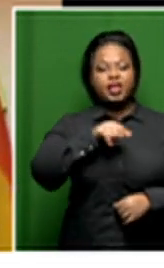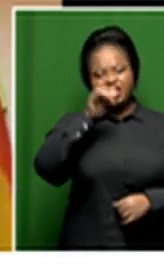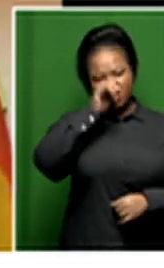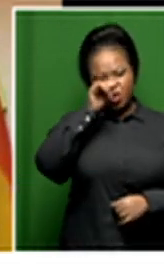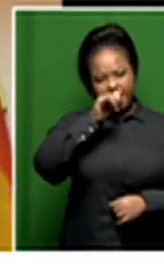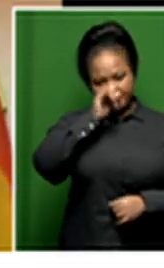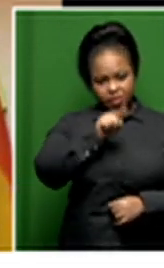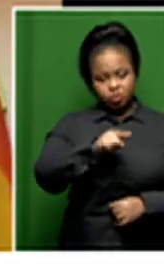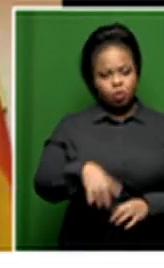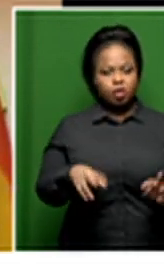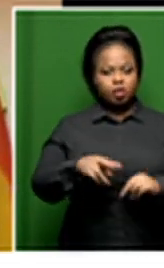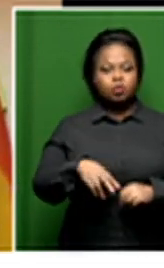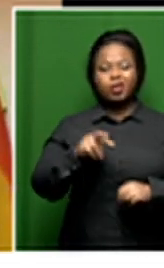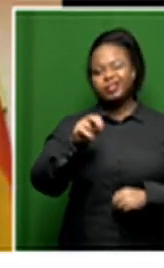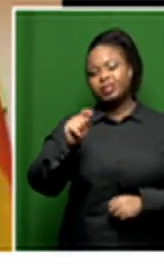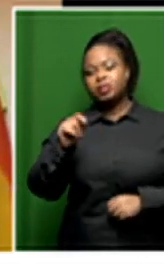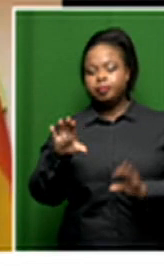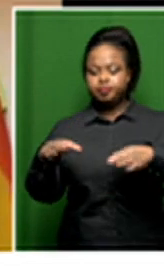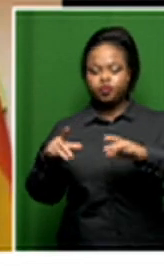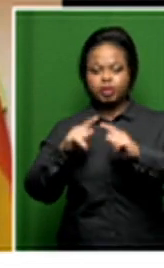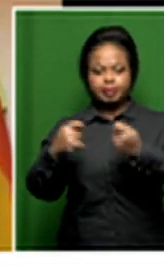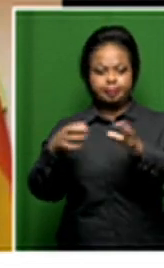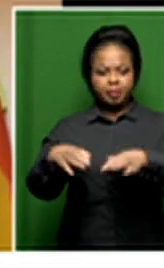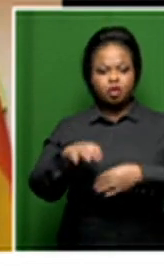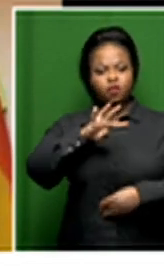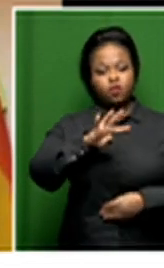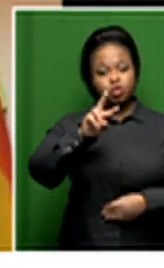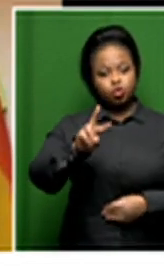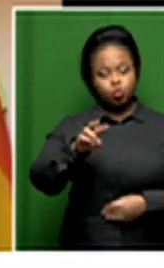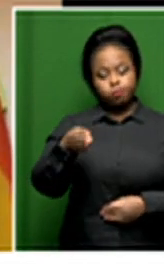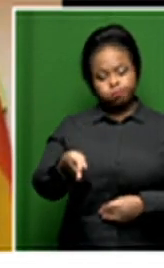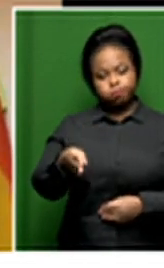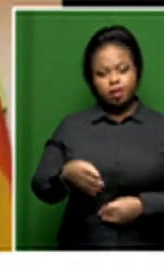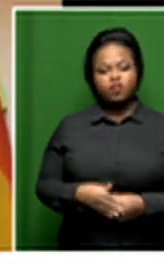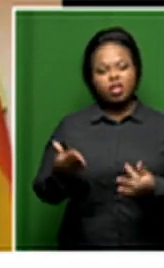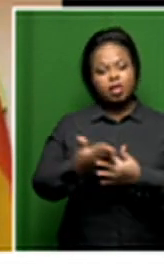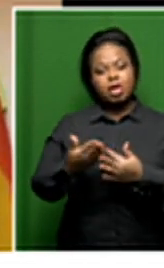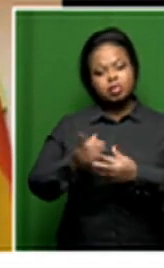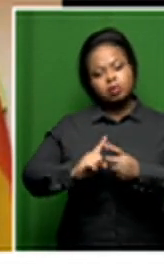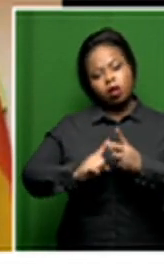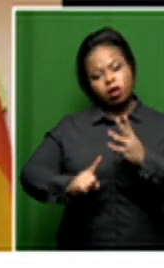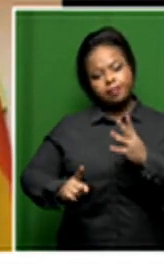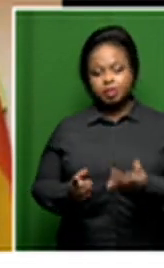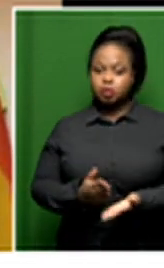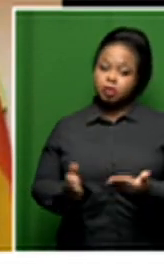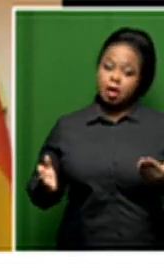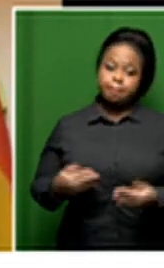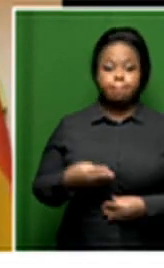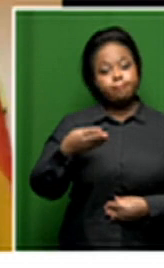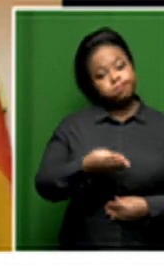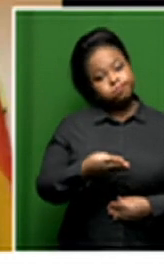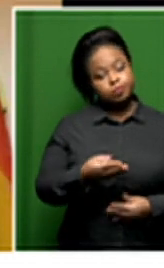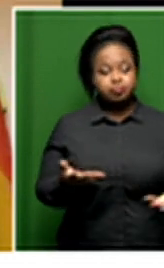task team meeting, you have, for 2 cases, of which indeed a majority have seen the light